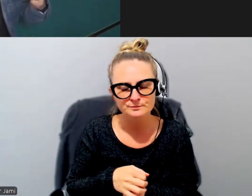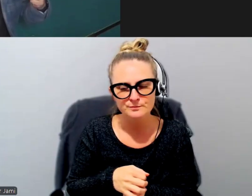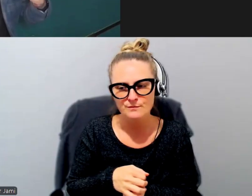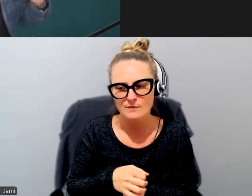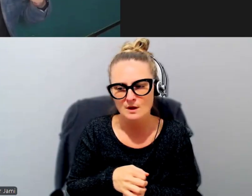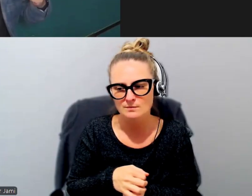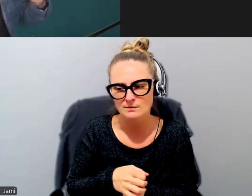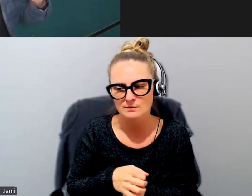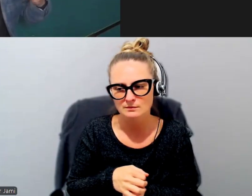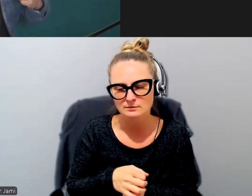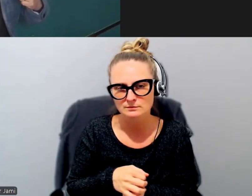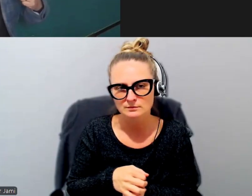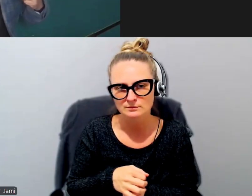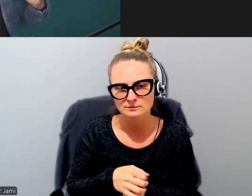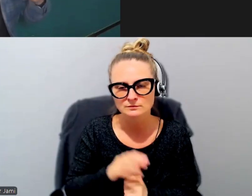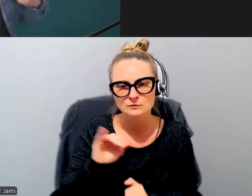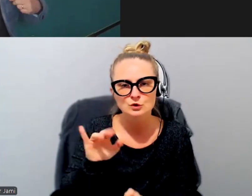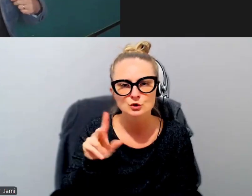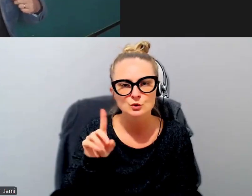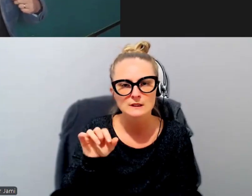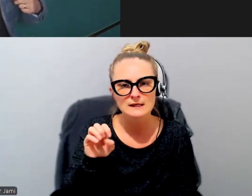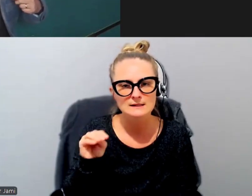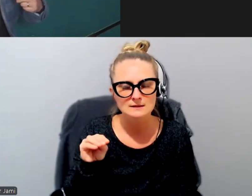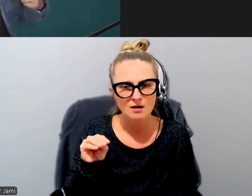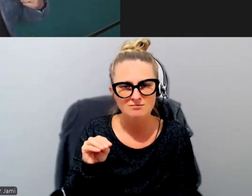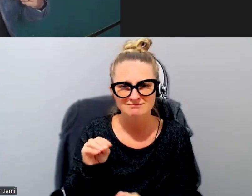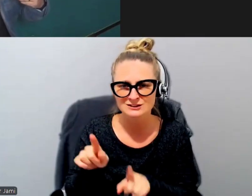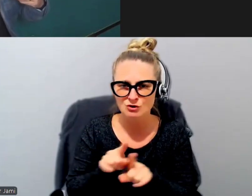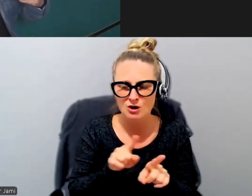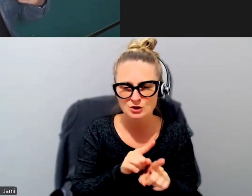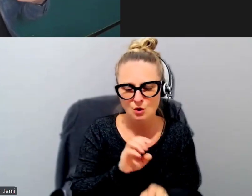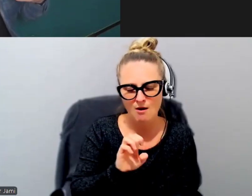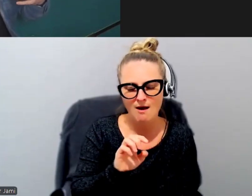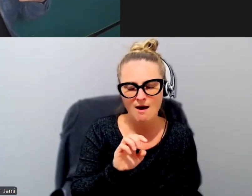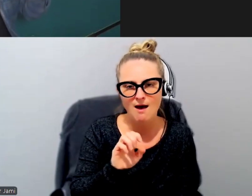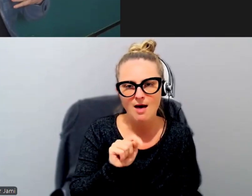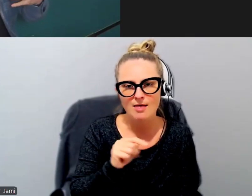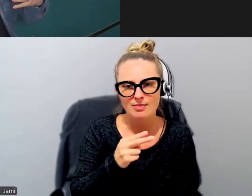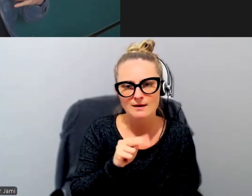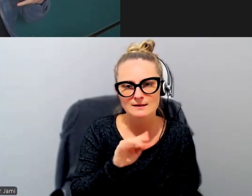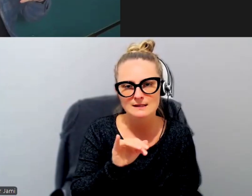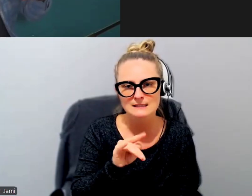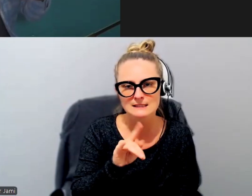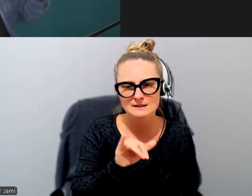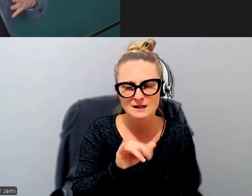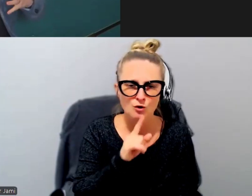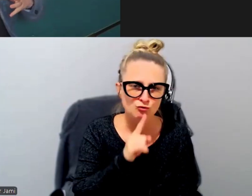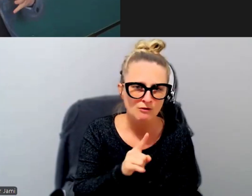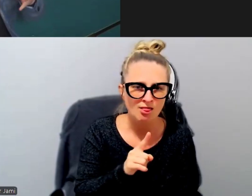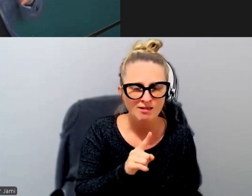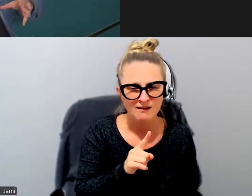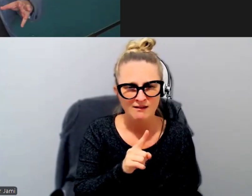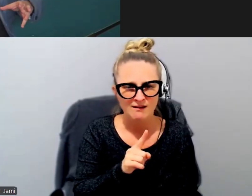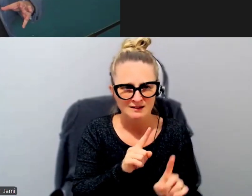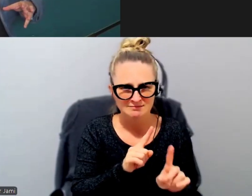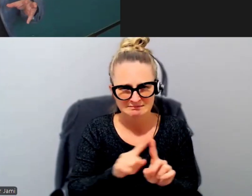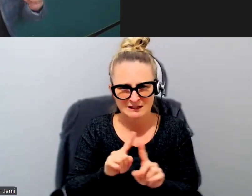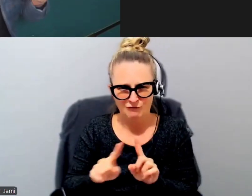Judaism is also an ethnicity, or really a collection of a couple of different